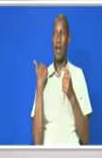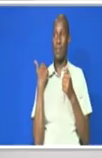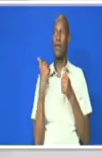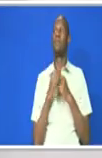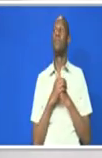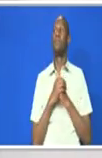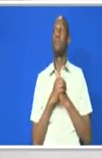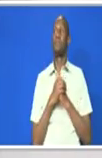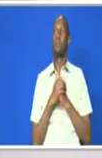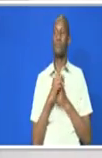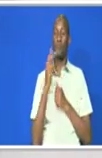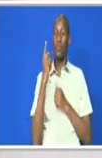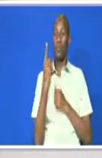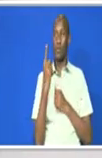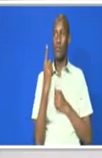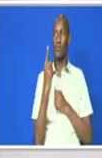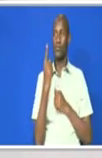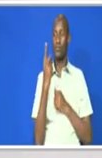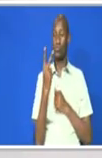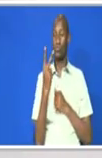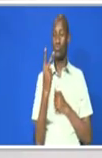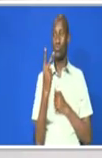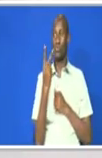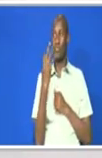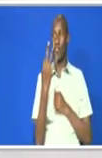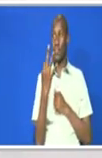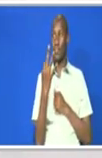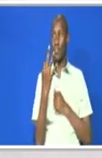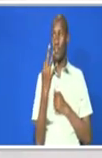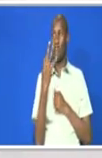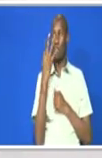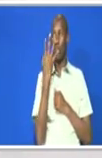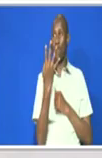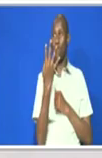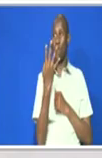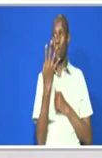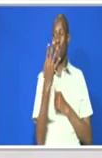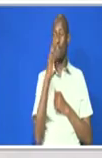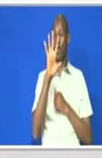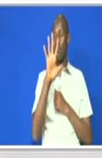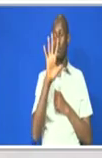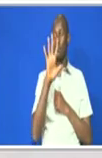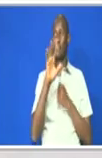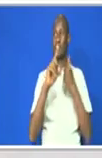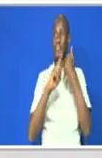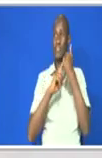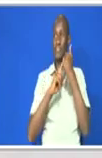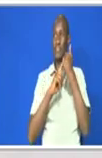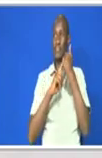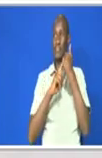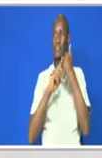sticks. 1, 2, 3, 4, 5,